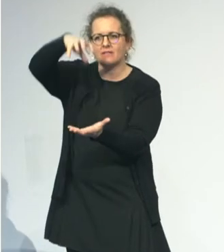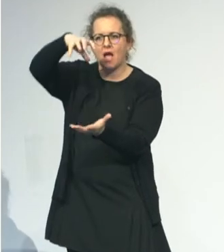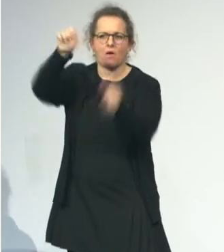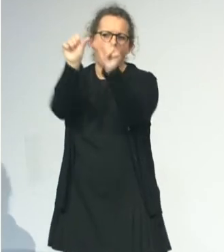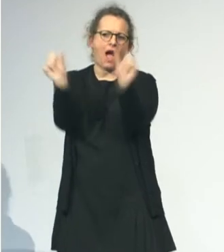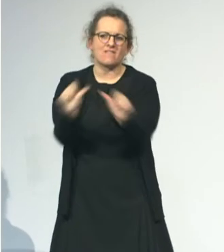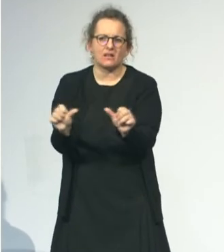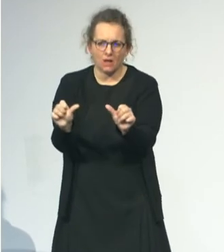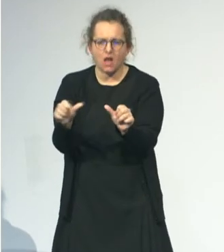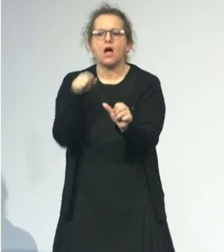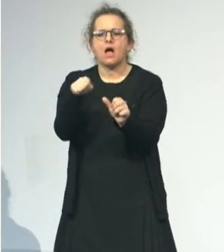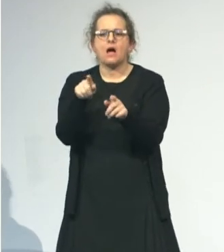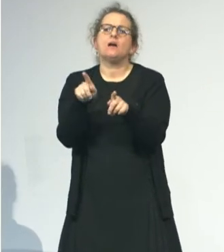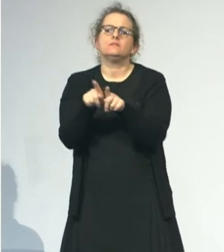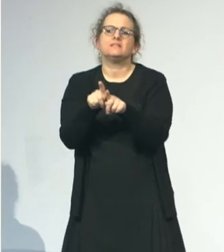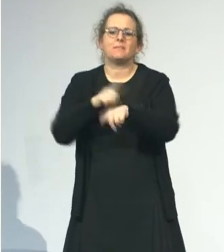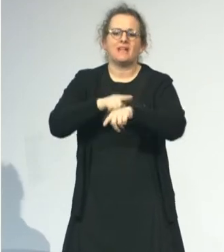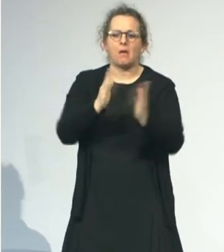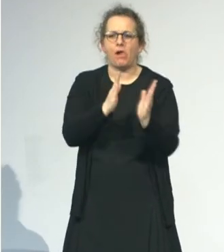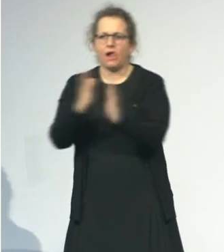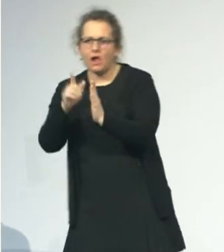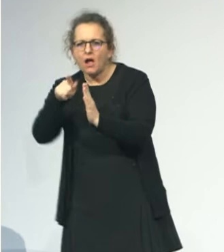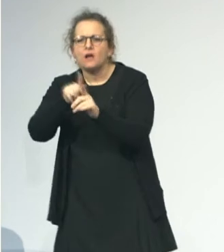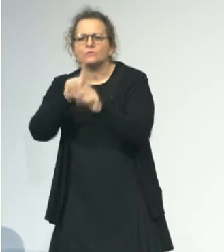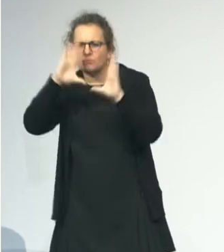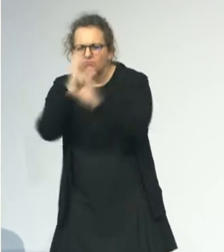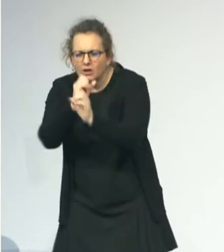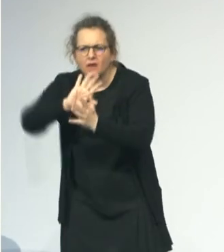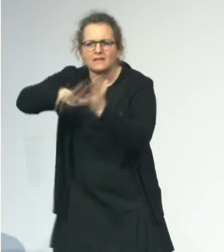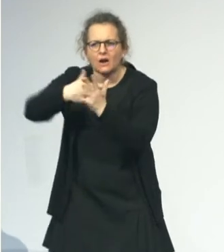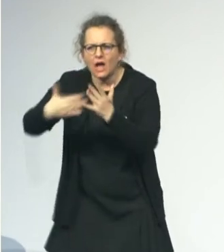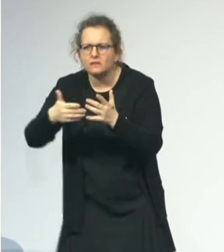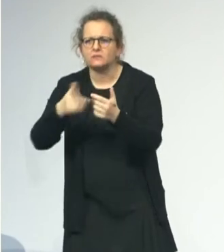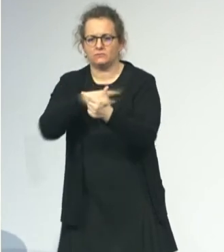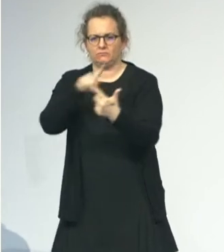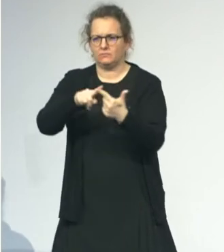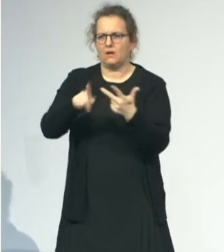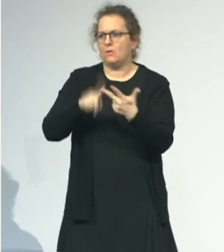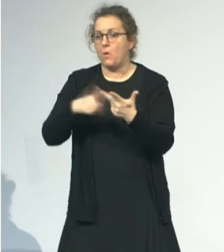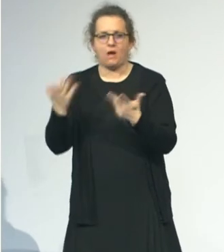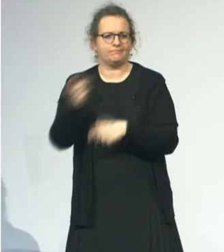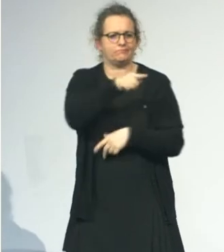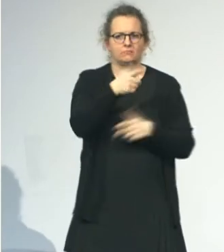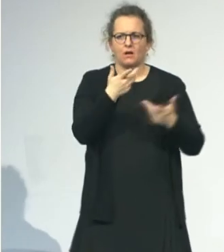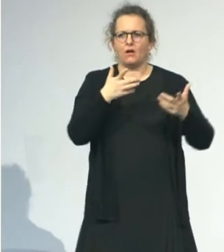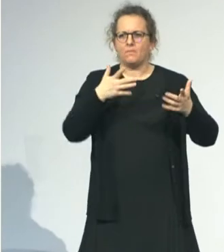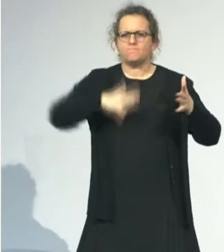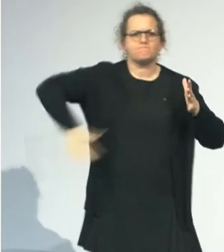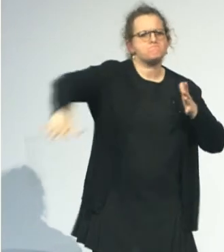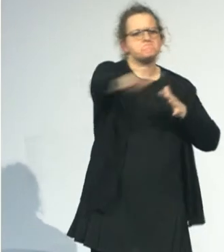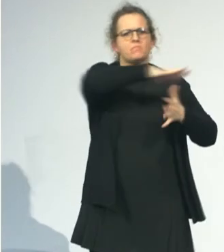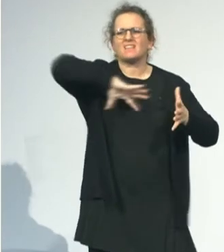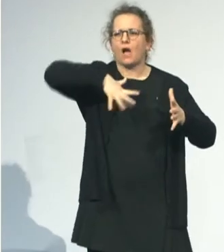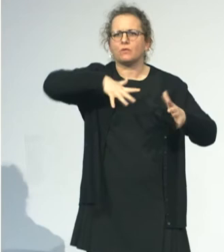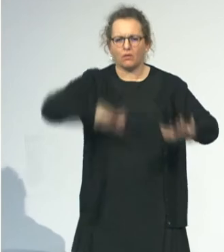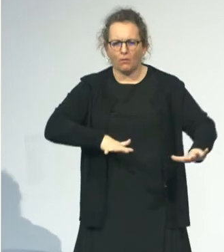a Malaysian guy that also deals with earthquakes. He put the width of the staircase